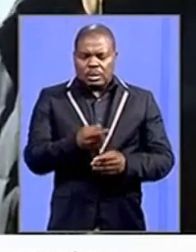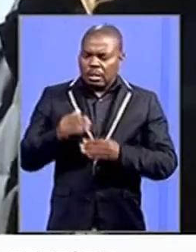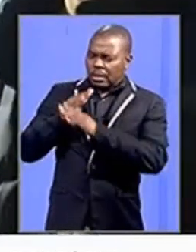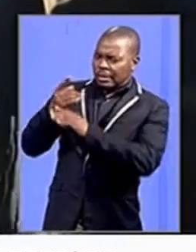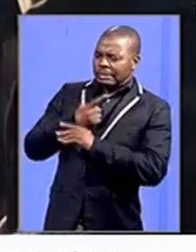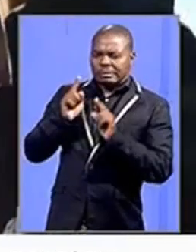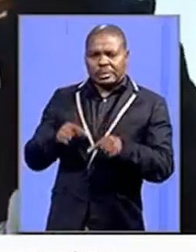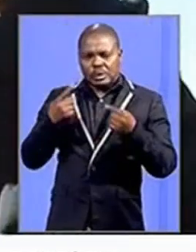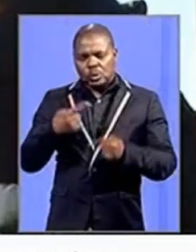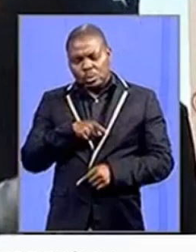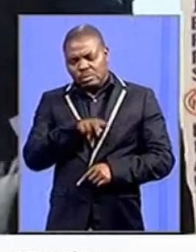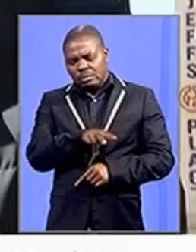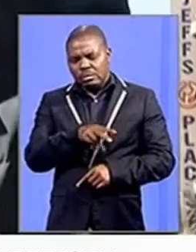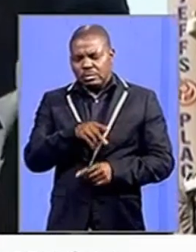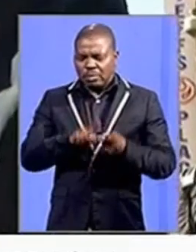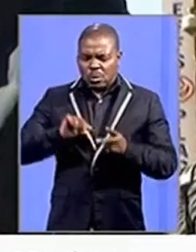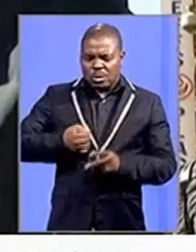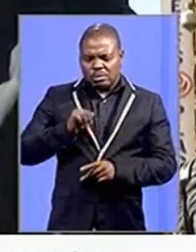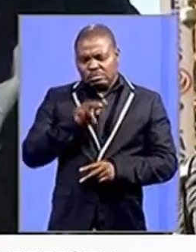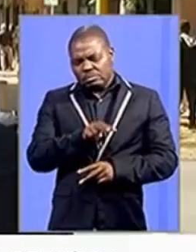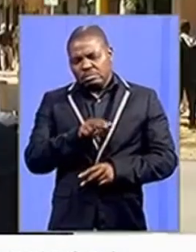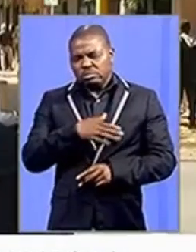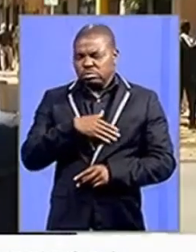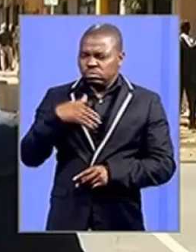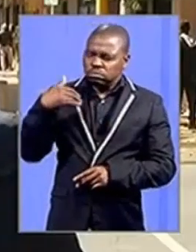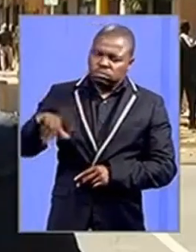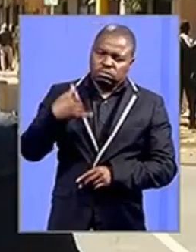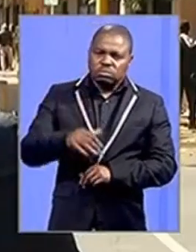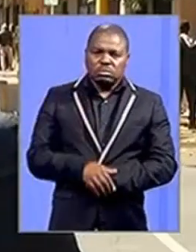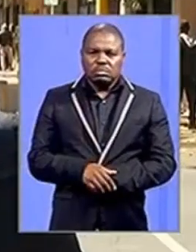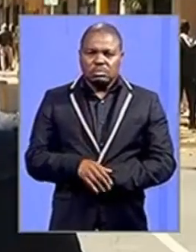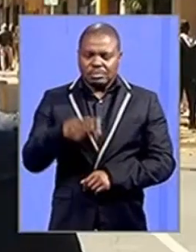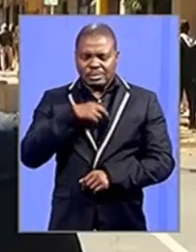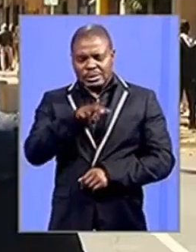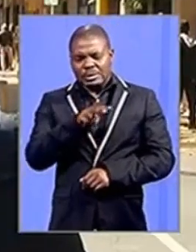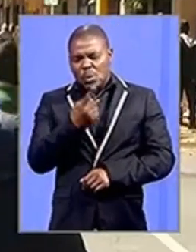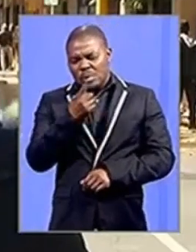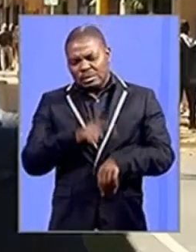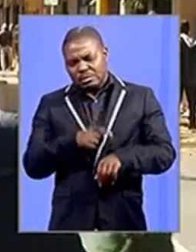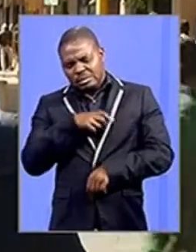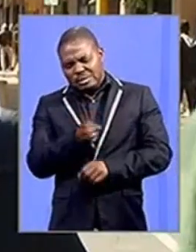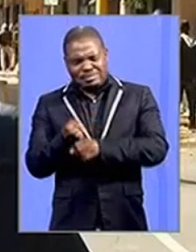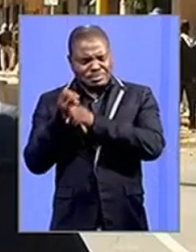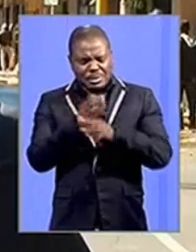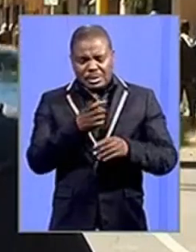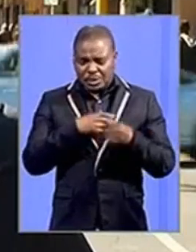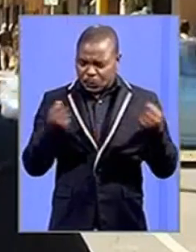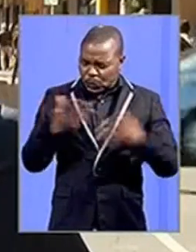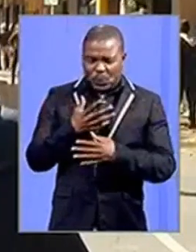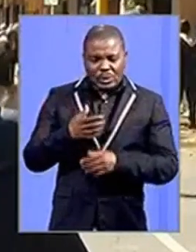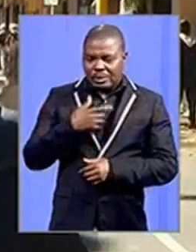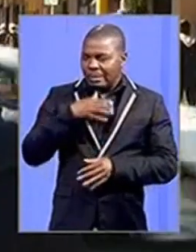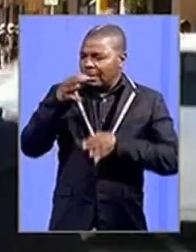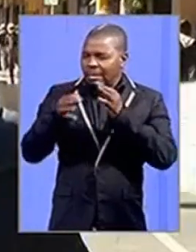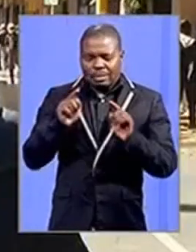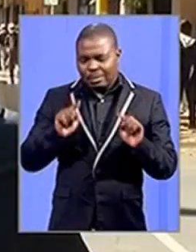e mo kwešiše bohloko le mohumagadi wa gagwe. I saw it one time she's slapping. I shocked. I don't know. I can't